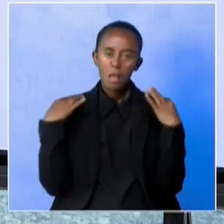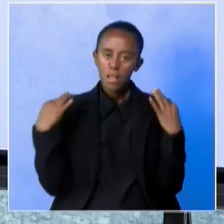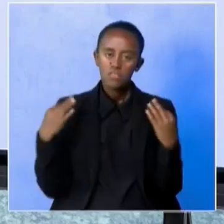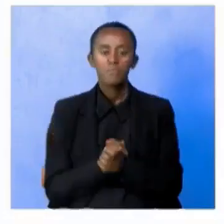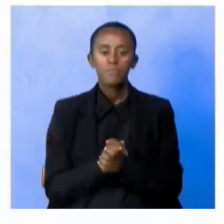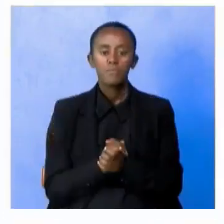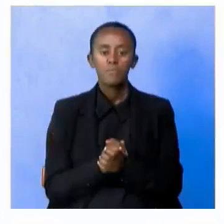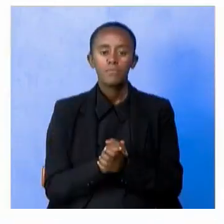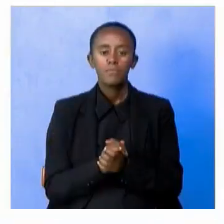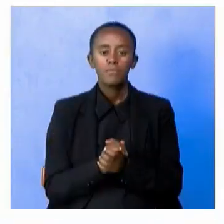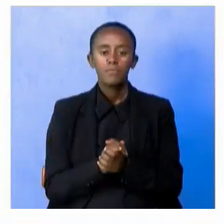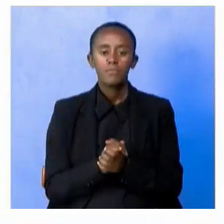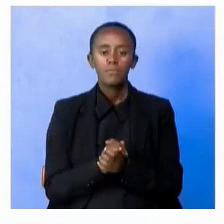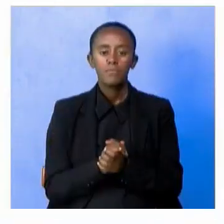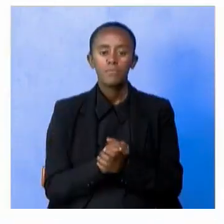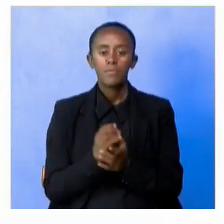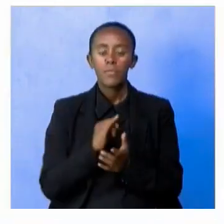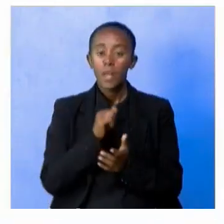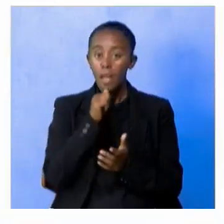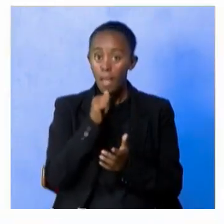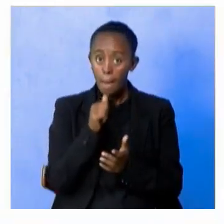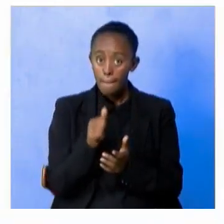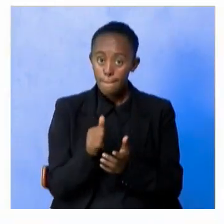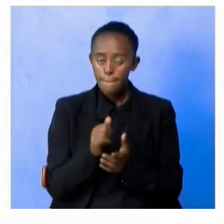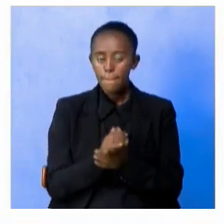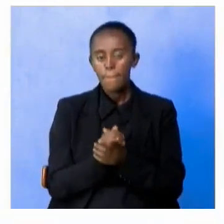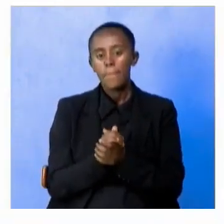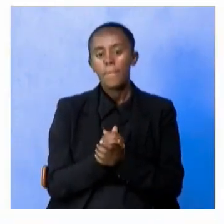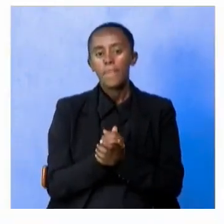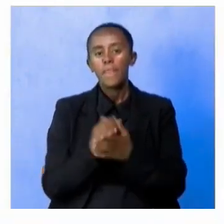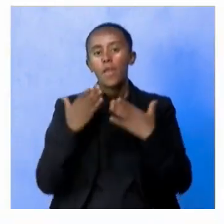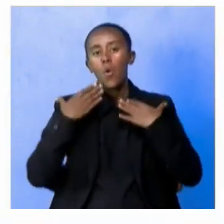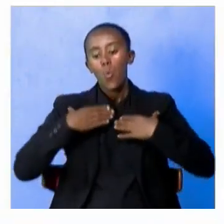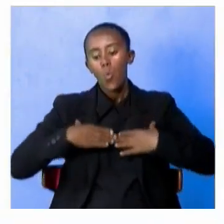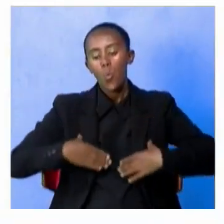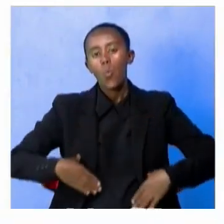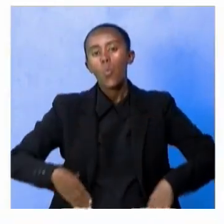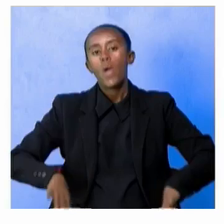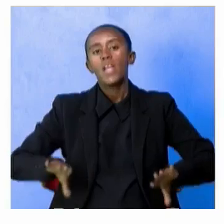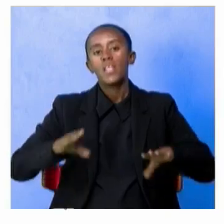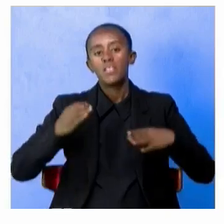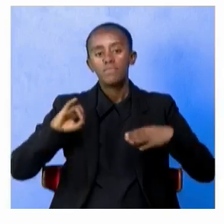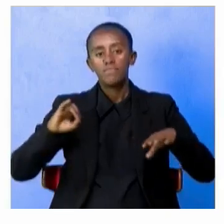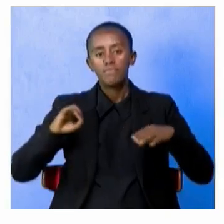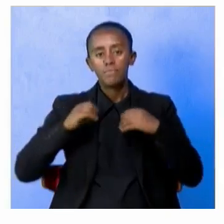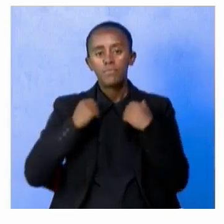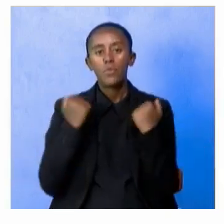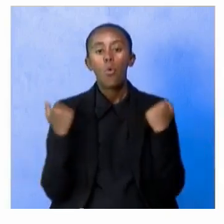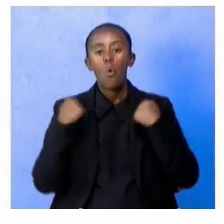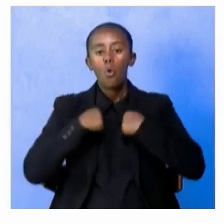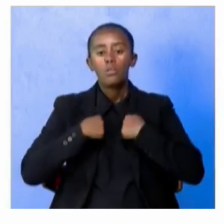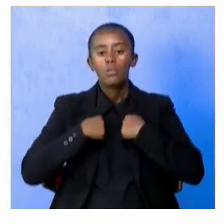good for me. I am wearing a coat